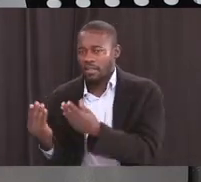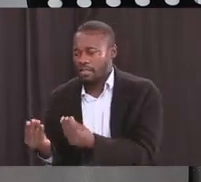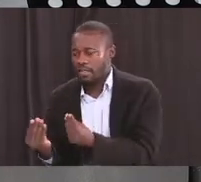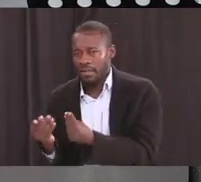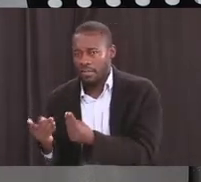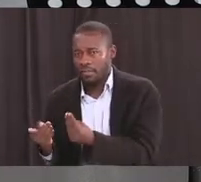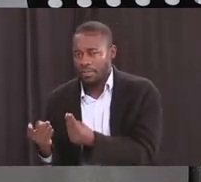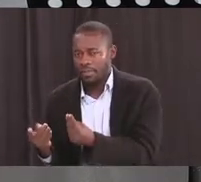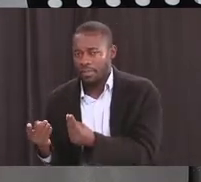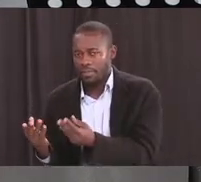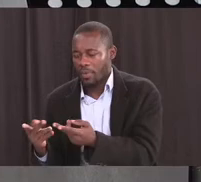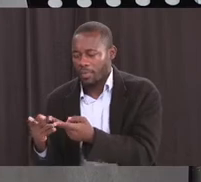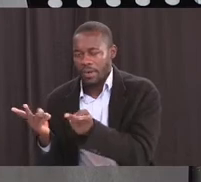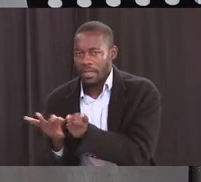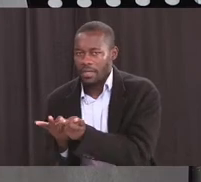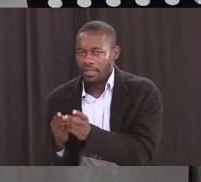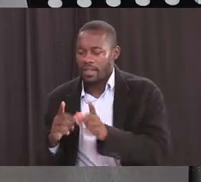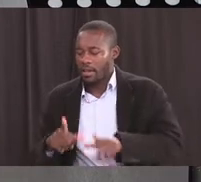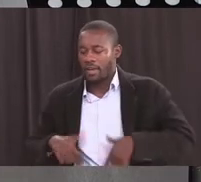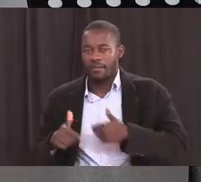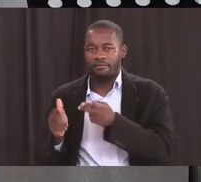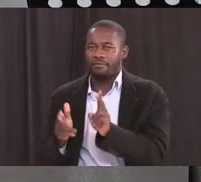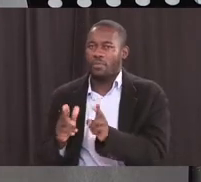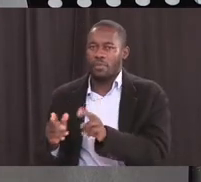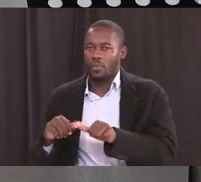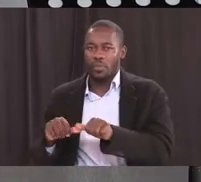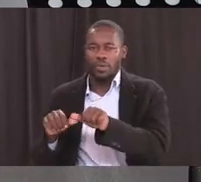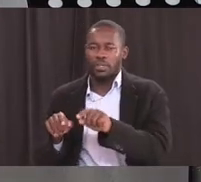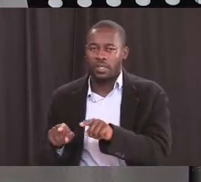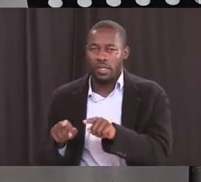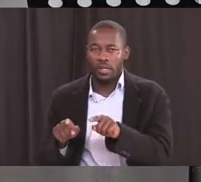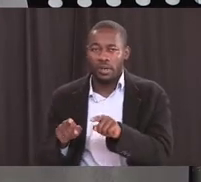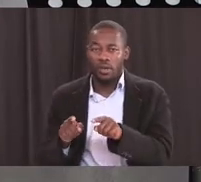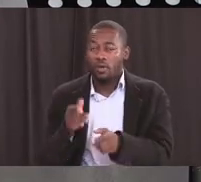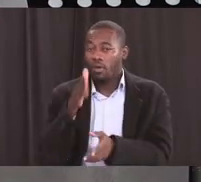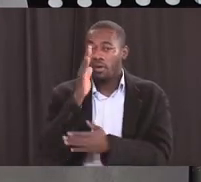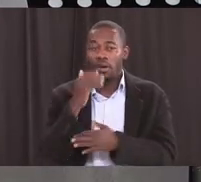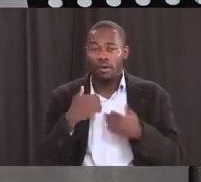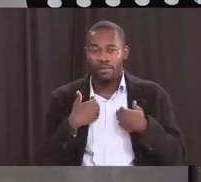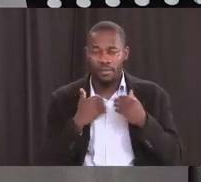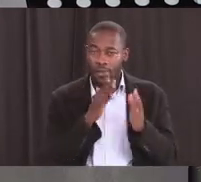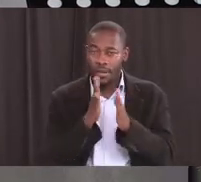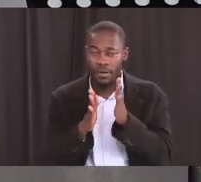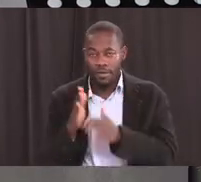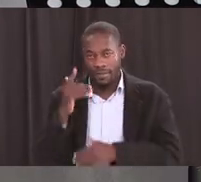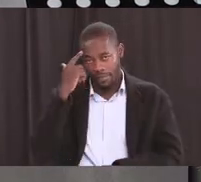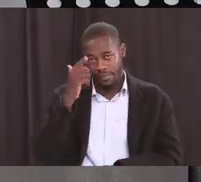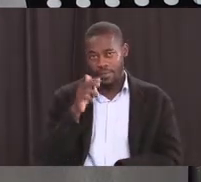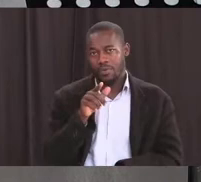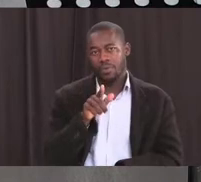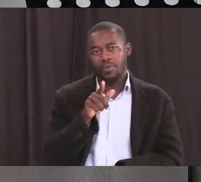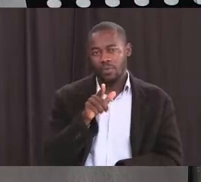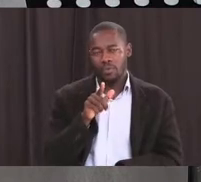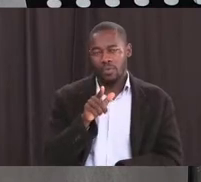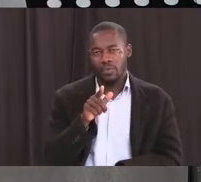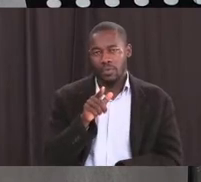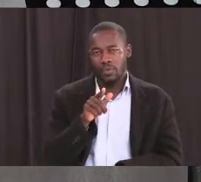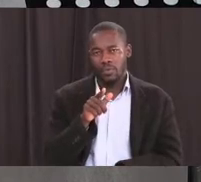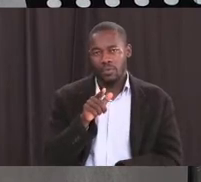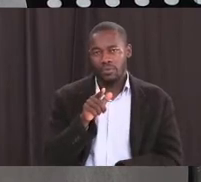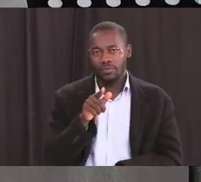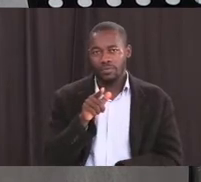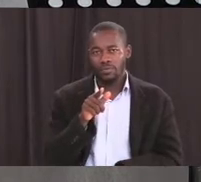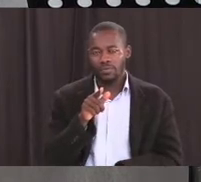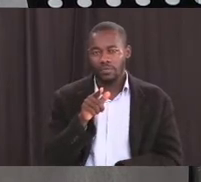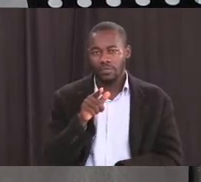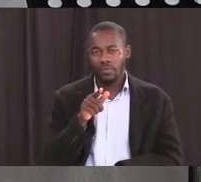surrounded on all sides? Does he have a plan to take you through? And all the while, these men felt